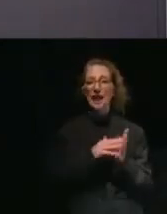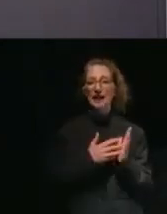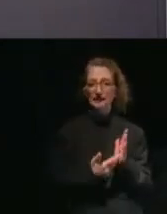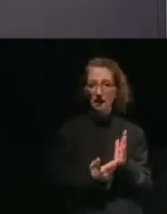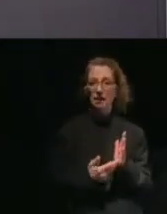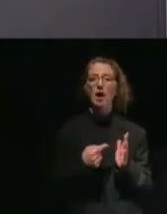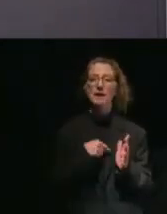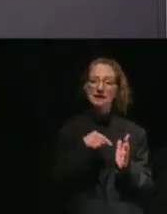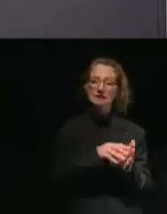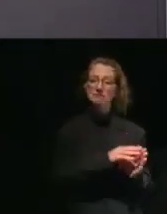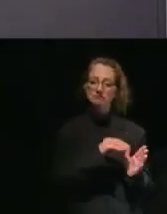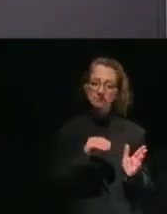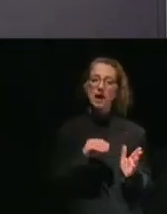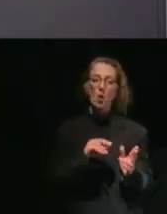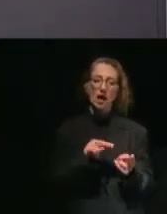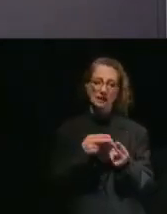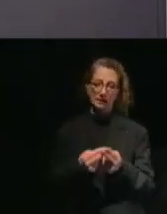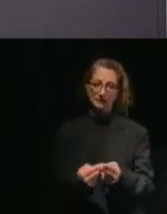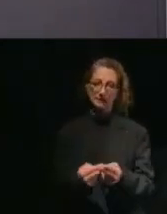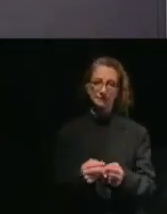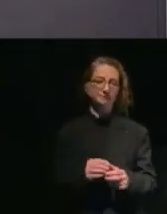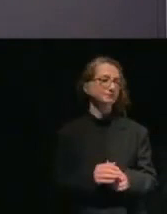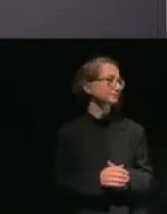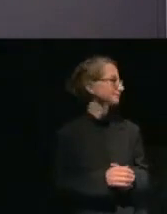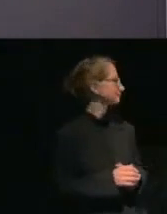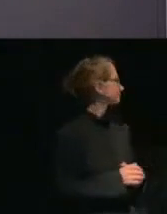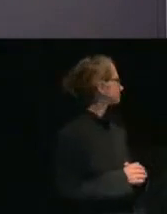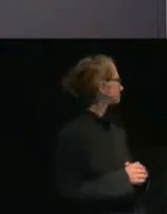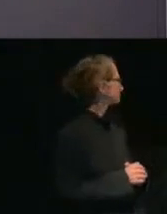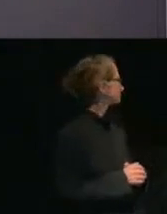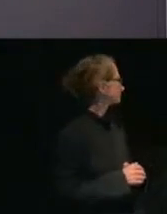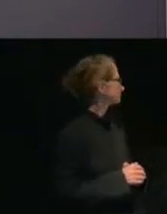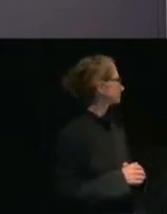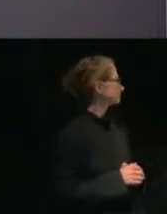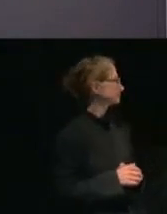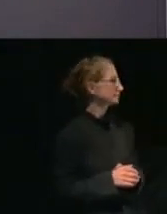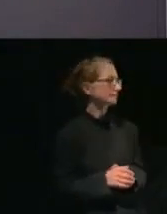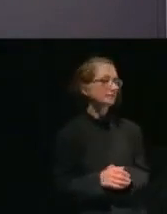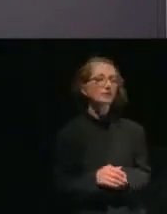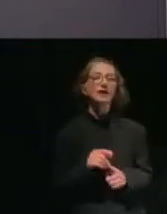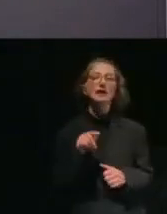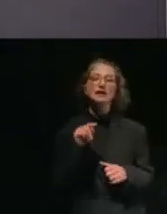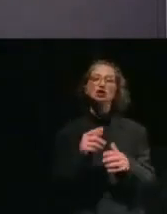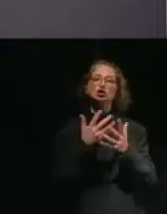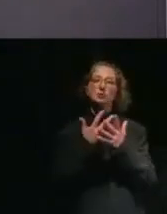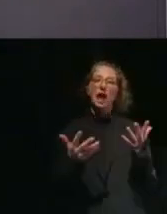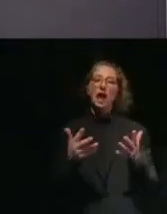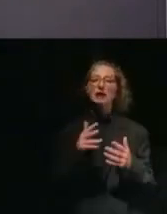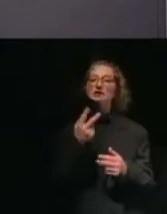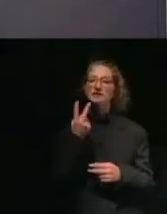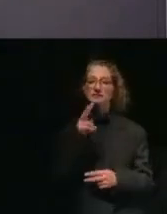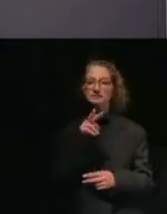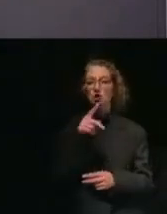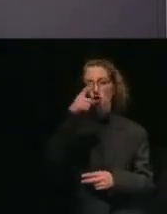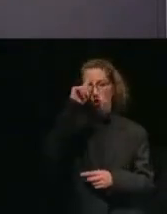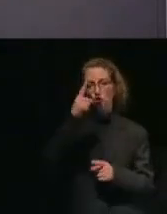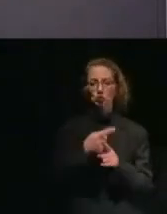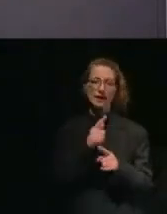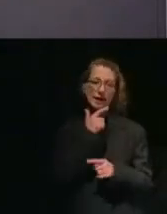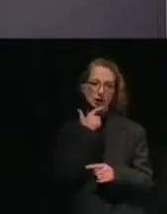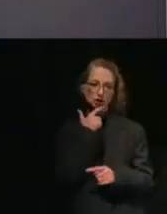We had two language versions, German and English. The respondents were able to choose themselves. The only mandatory